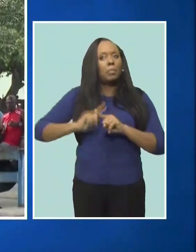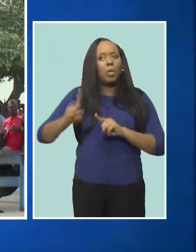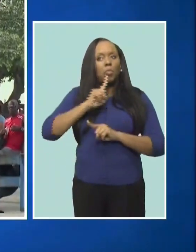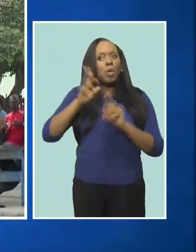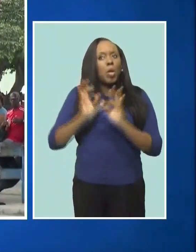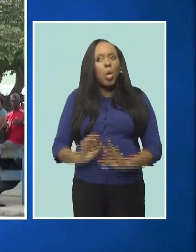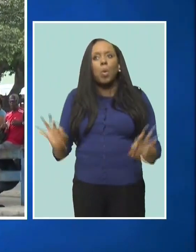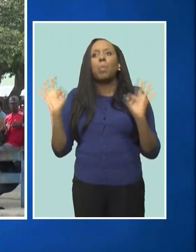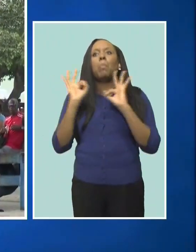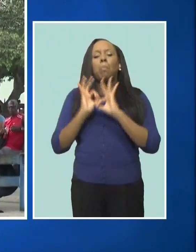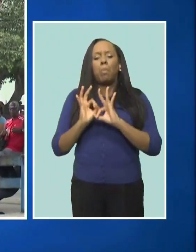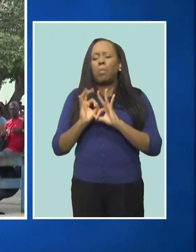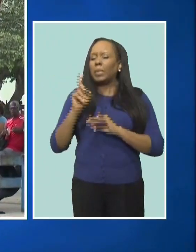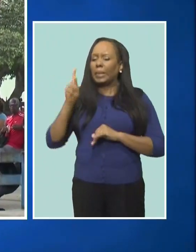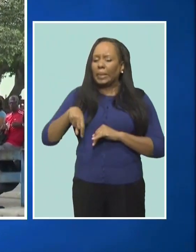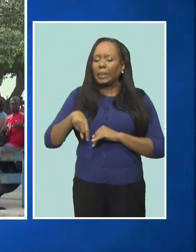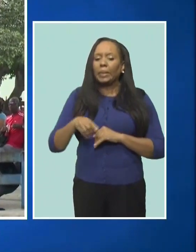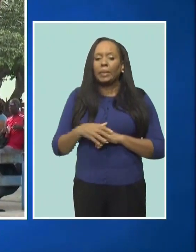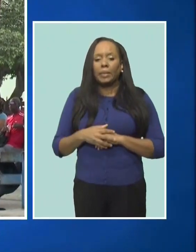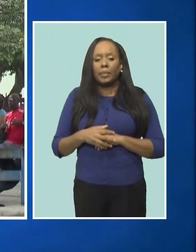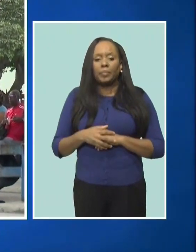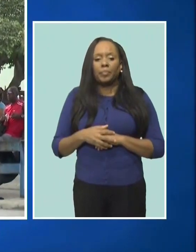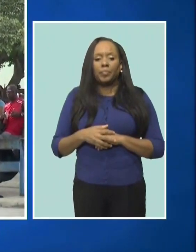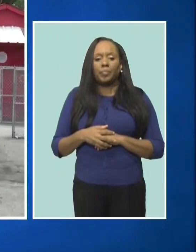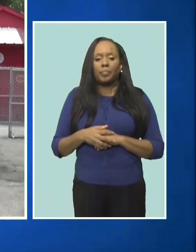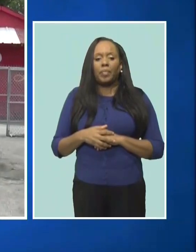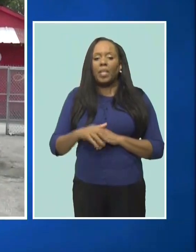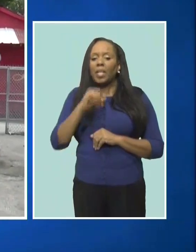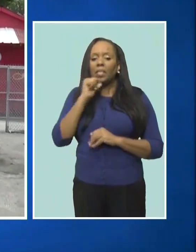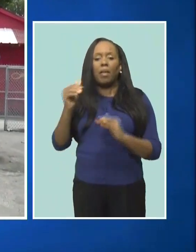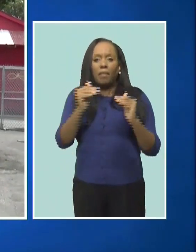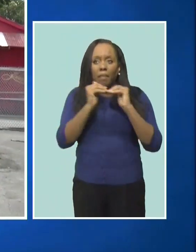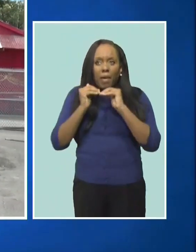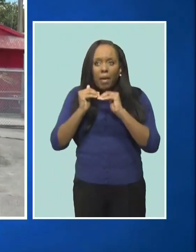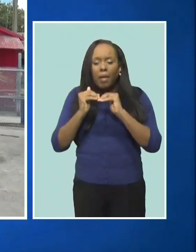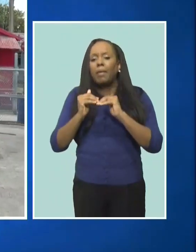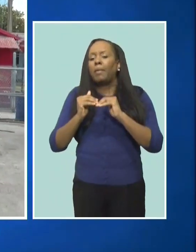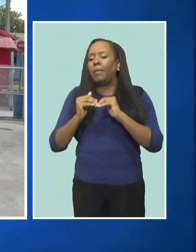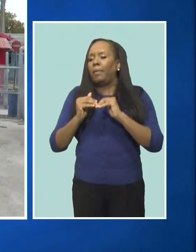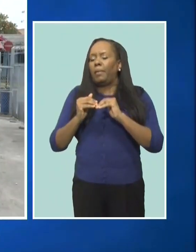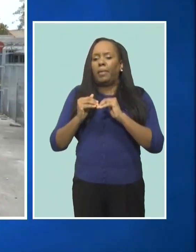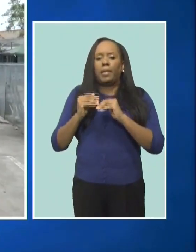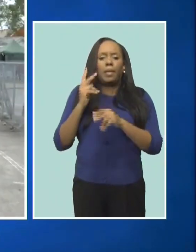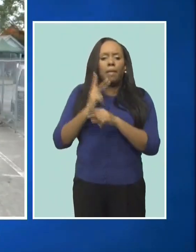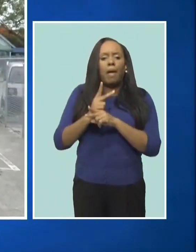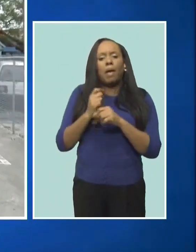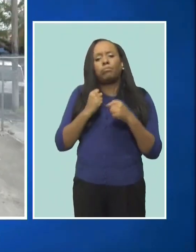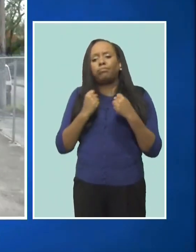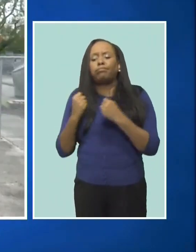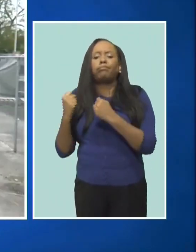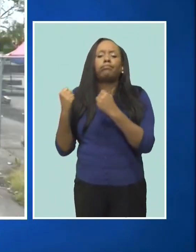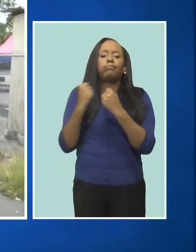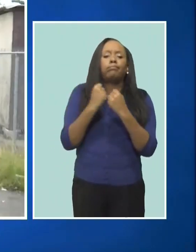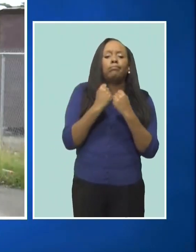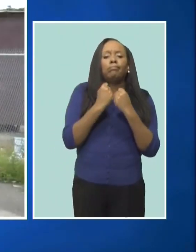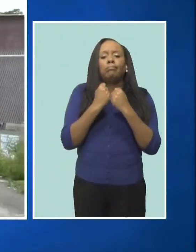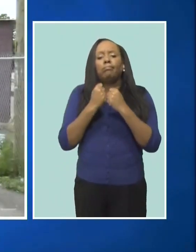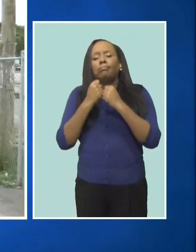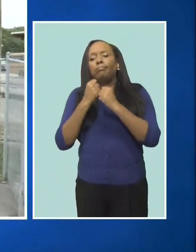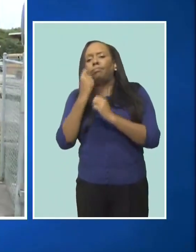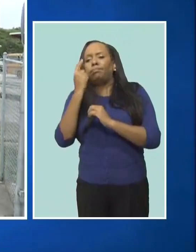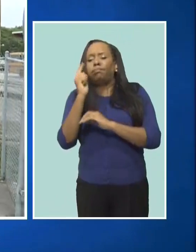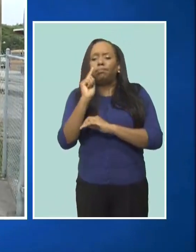security systems are costly but necessary and worthwhile. He notes it is not fair that after working long